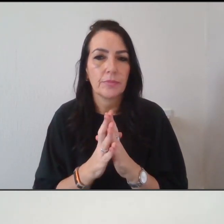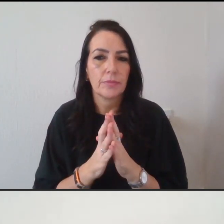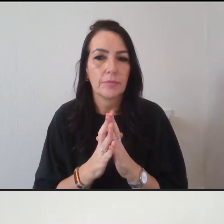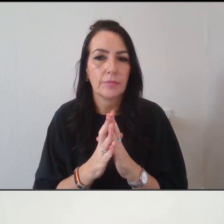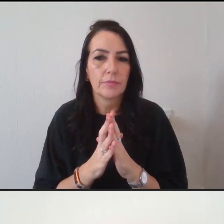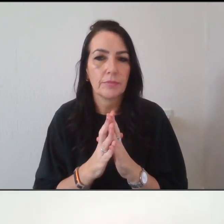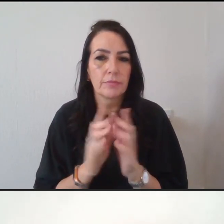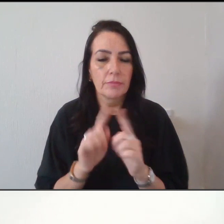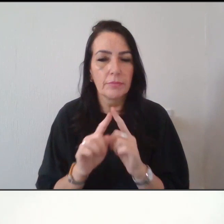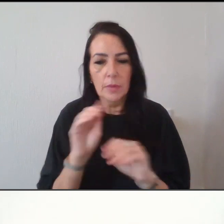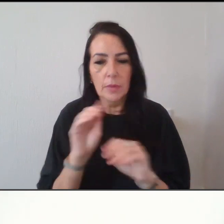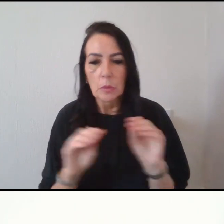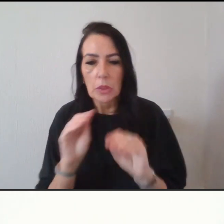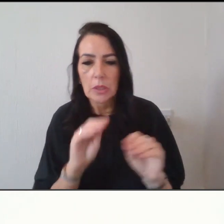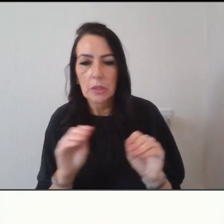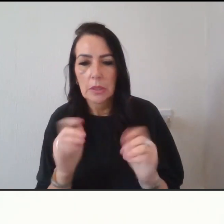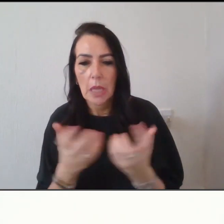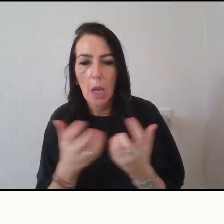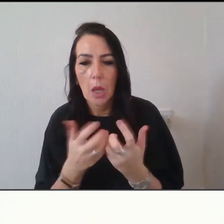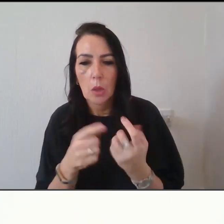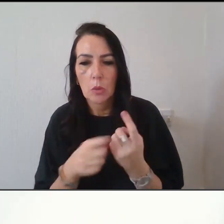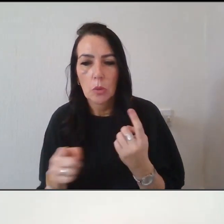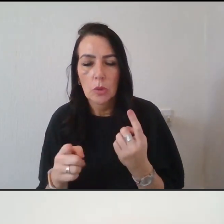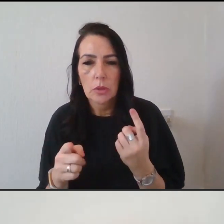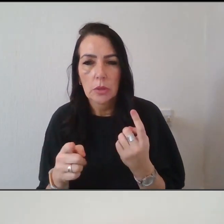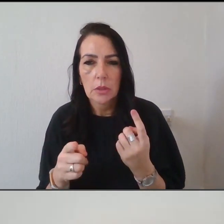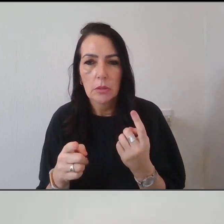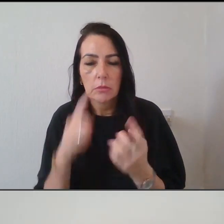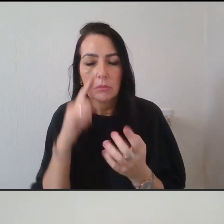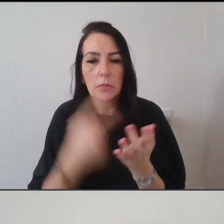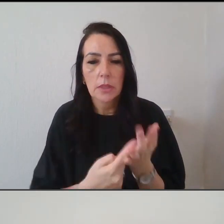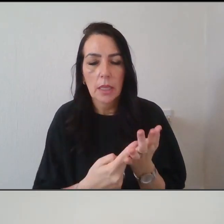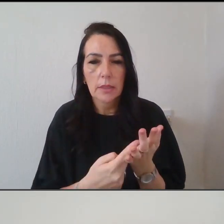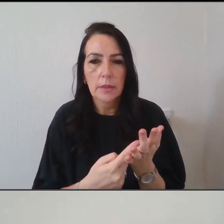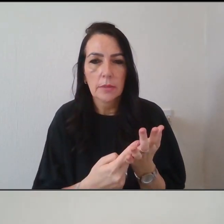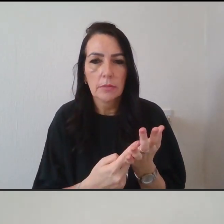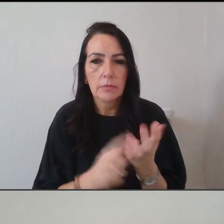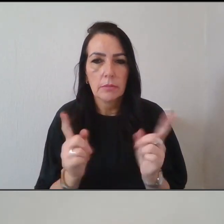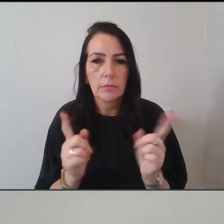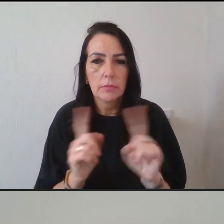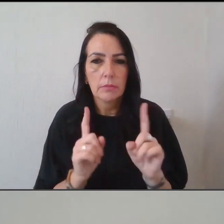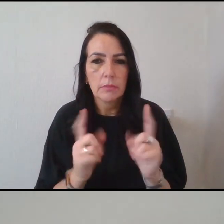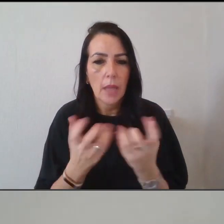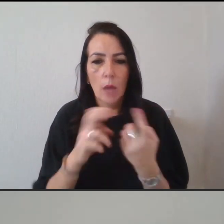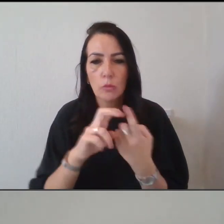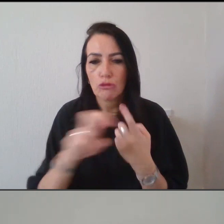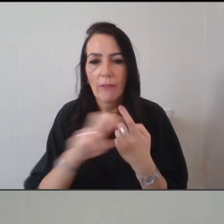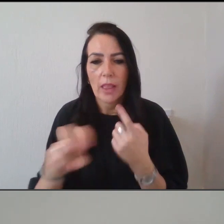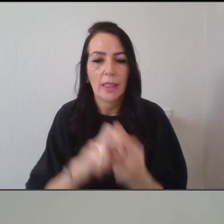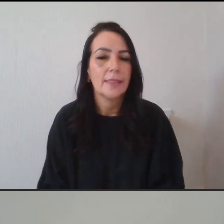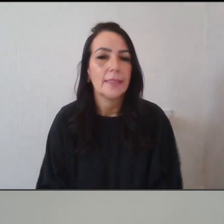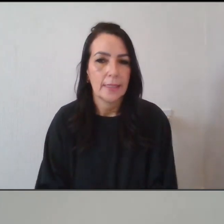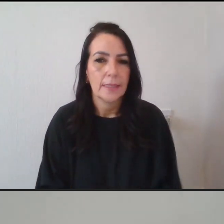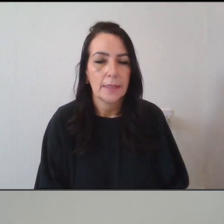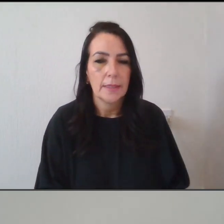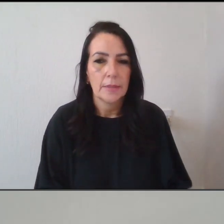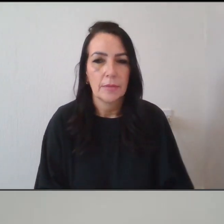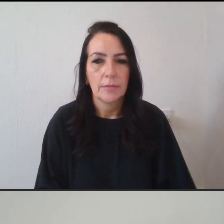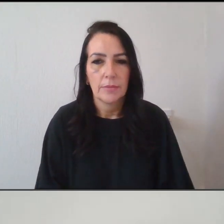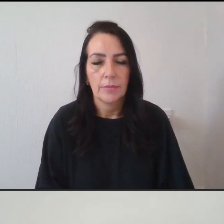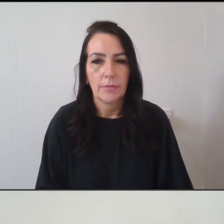map out how people help people decide how to travel, if that makes sense, so sort of trying to make them